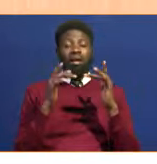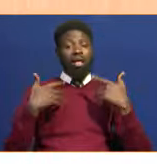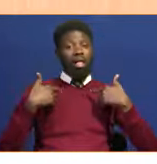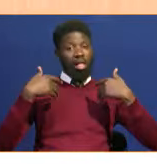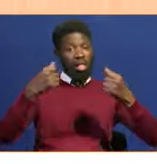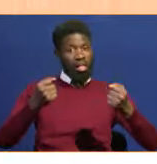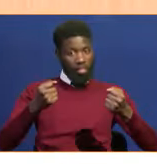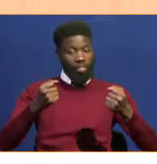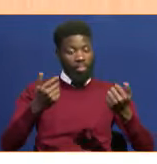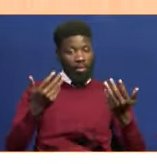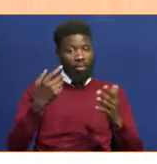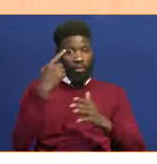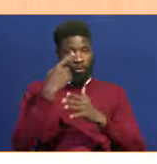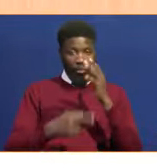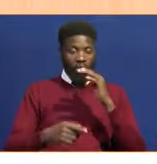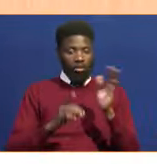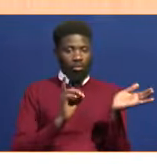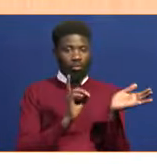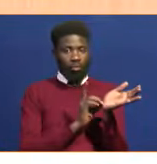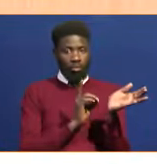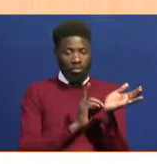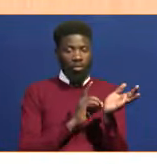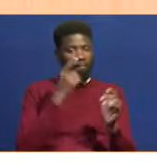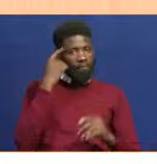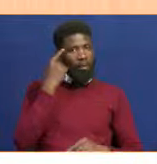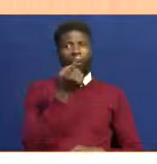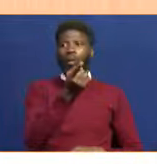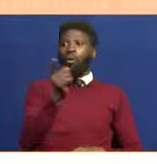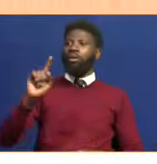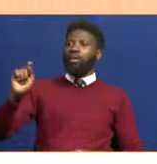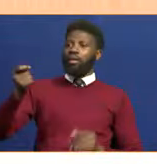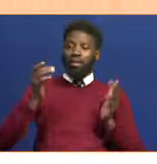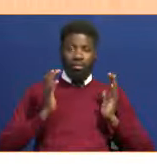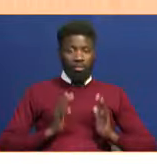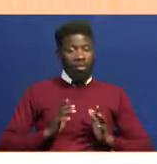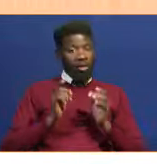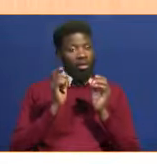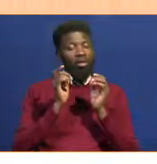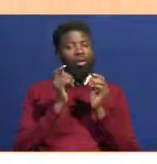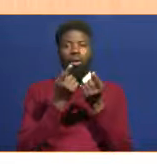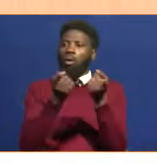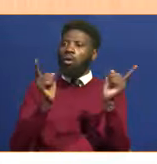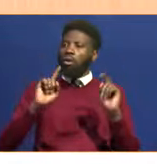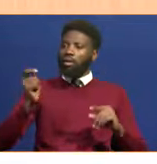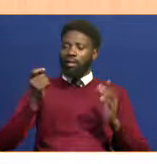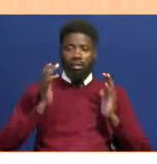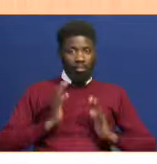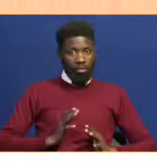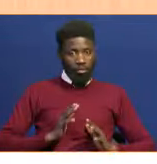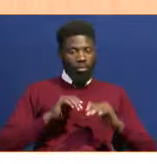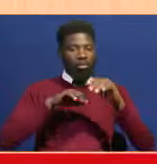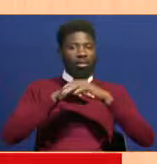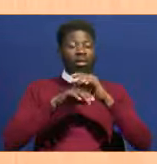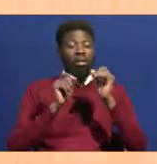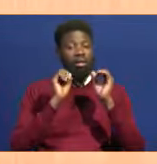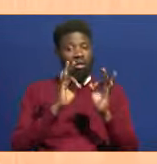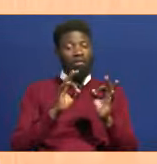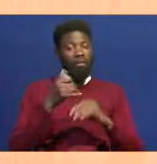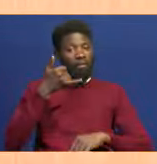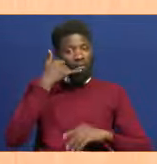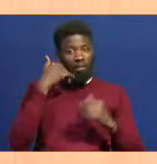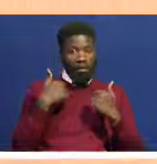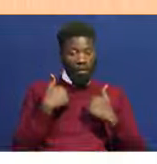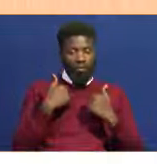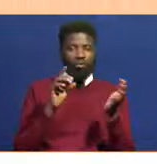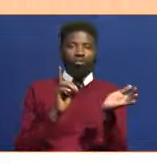every Kenyan, which every Kenyan can access. And if you have a telephone, you have a doctor in your pocket. So whenever